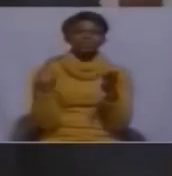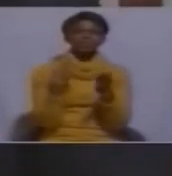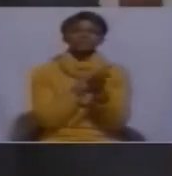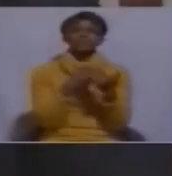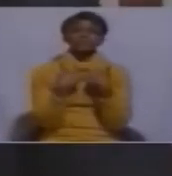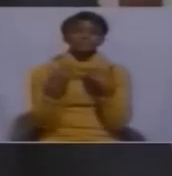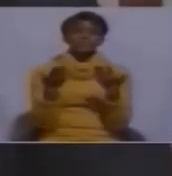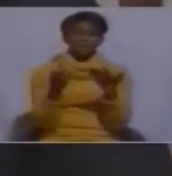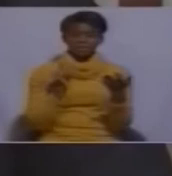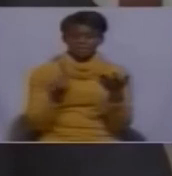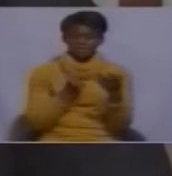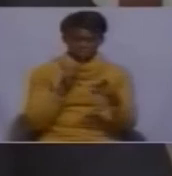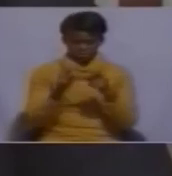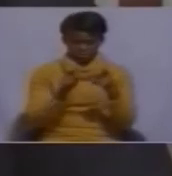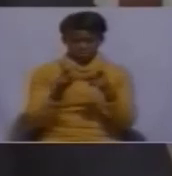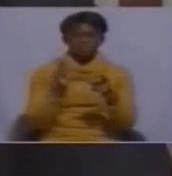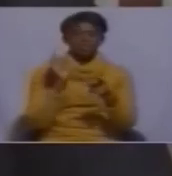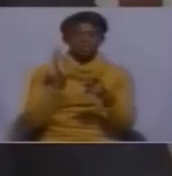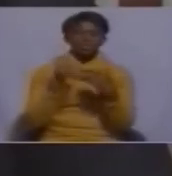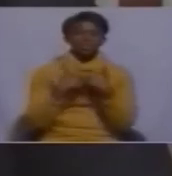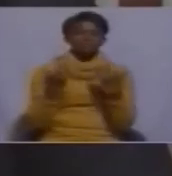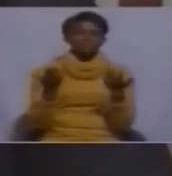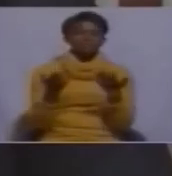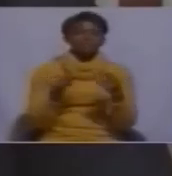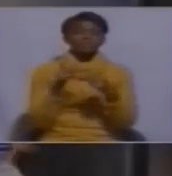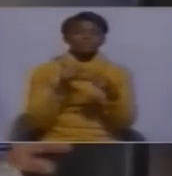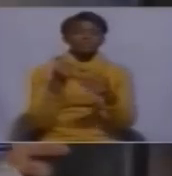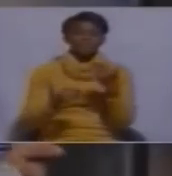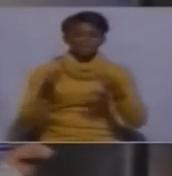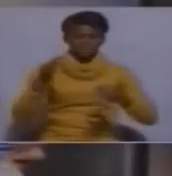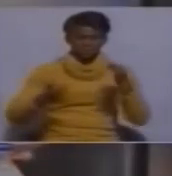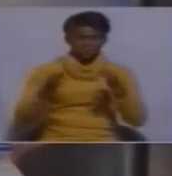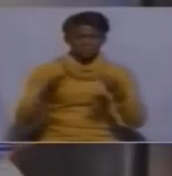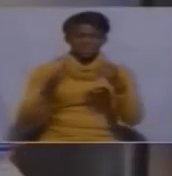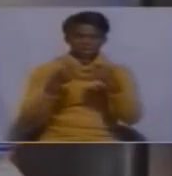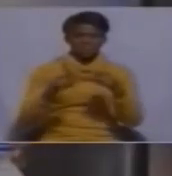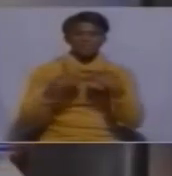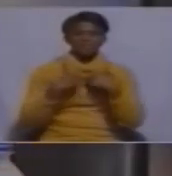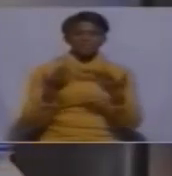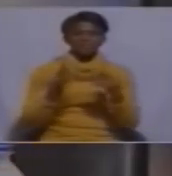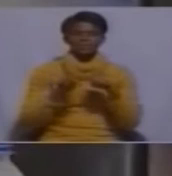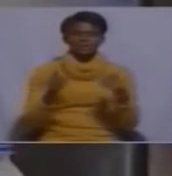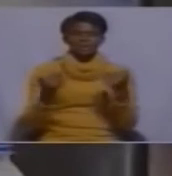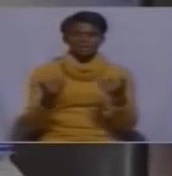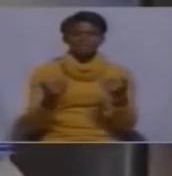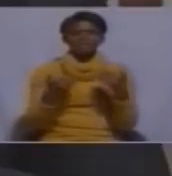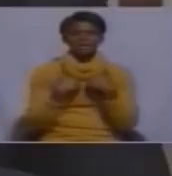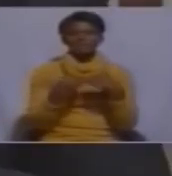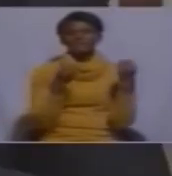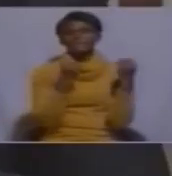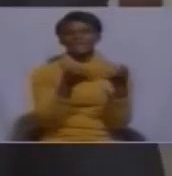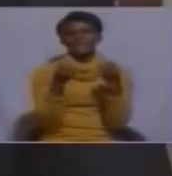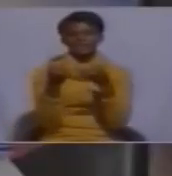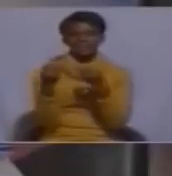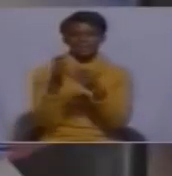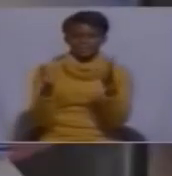not have the processes and procedures. Which means the court doesn't come into effect. Yes. But again, there's so many issues that are being referred